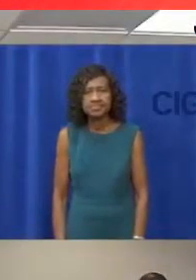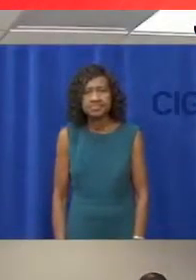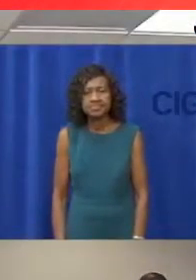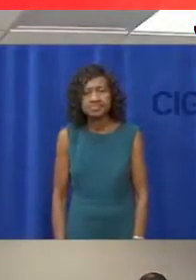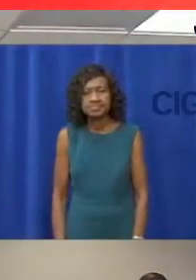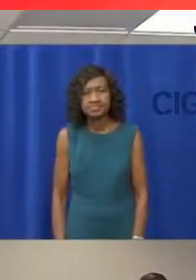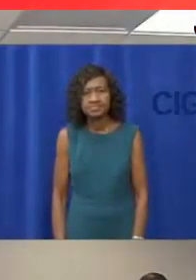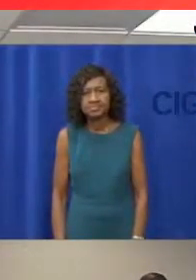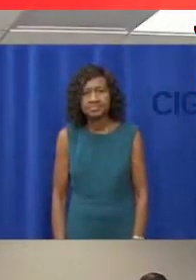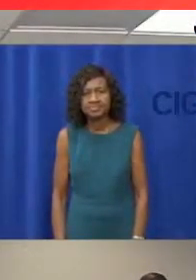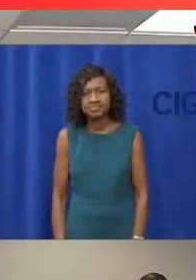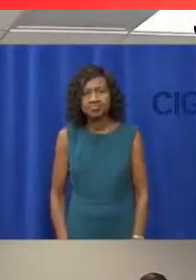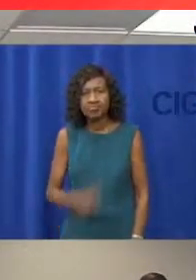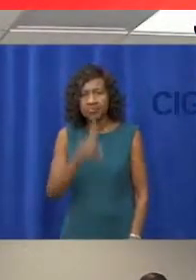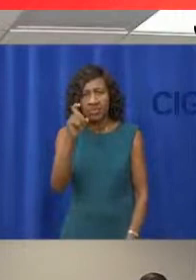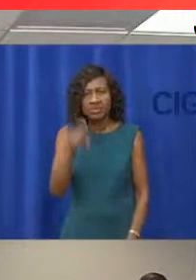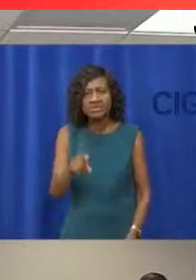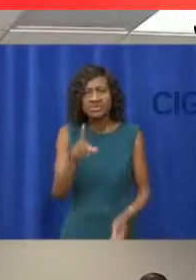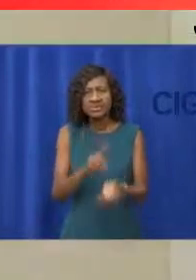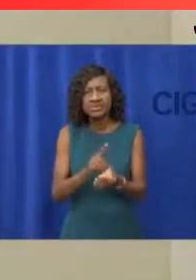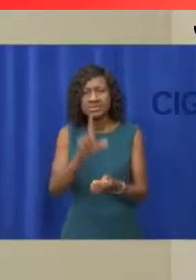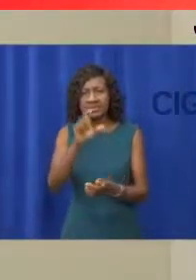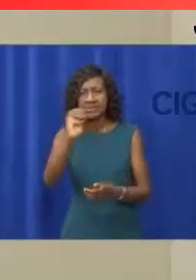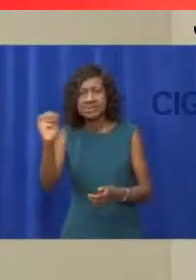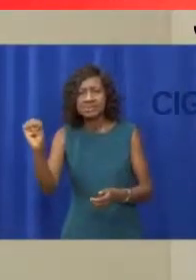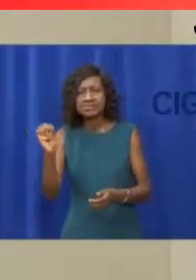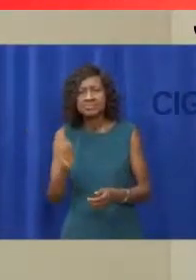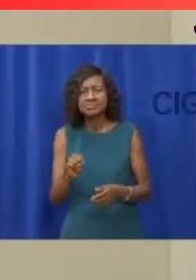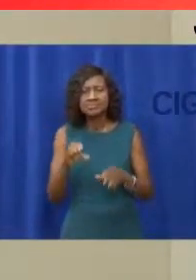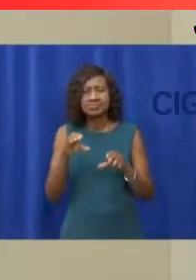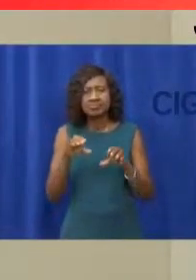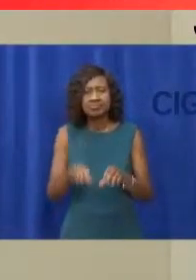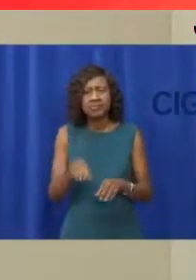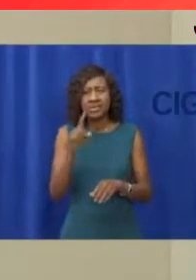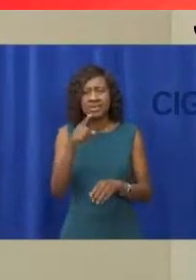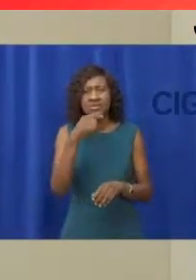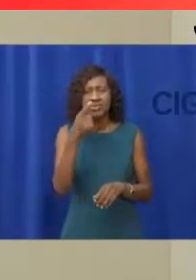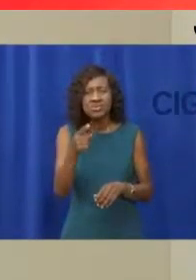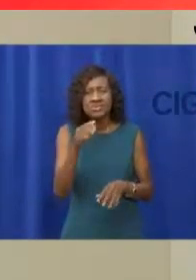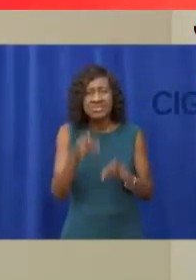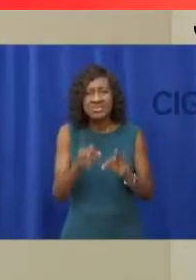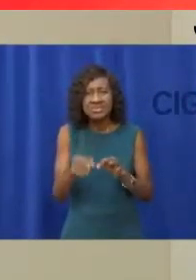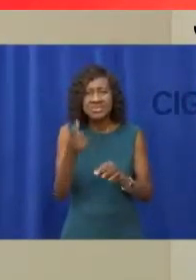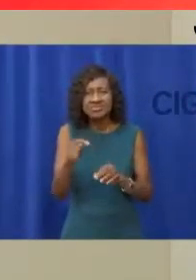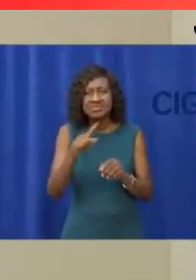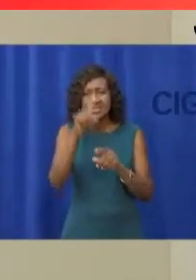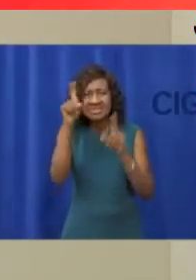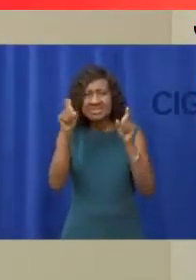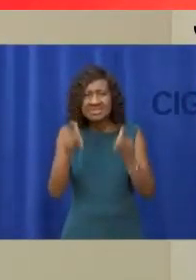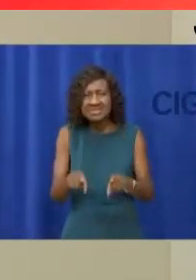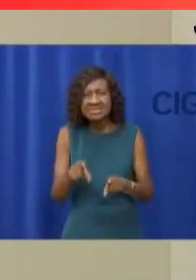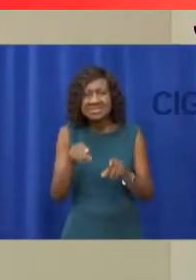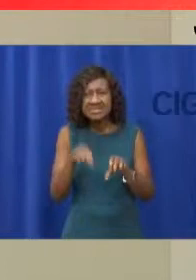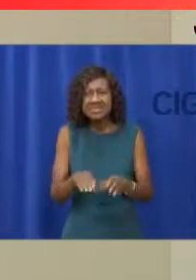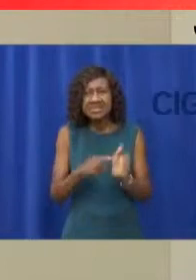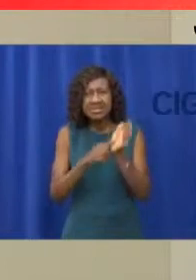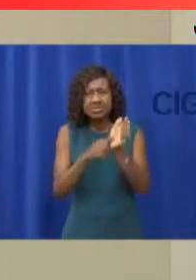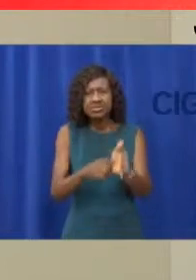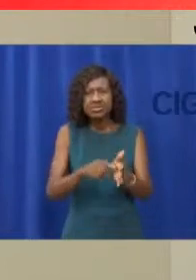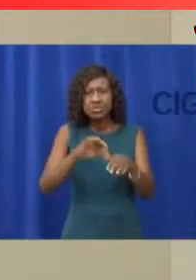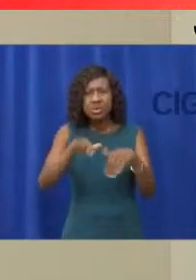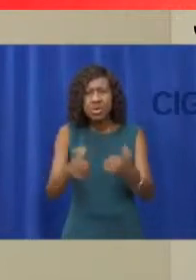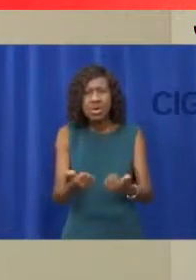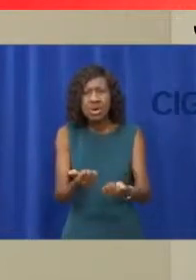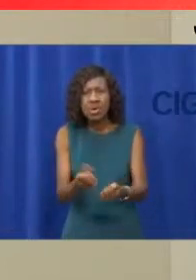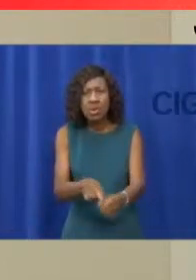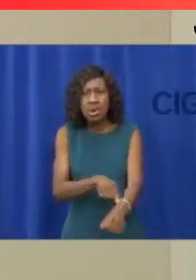Ralph Lewis, Cayman Times. And Doctor, can you say if the test can show how long a person has been exposed to the